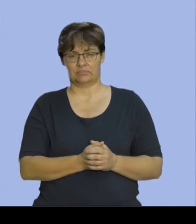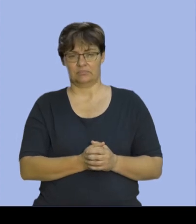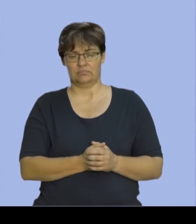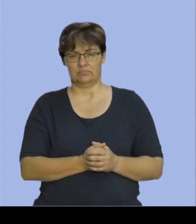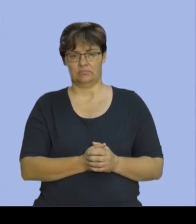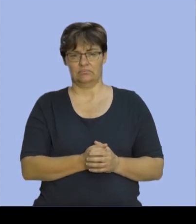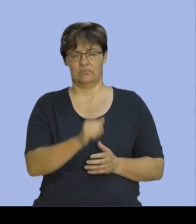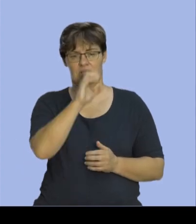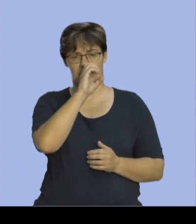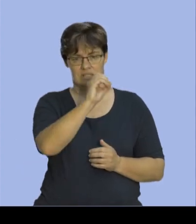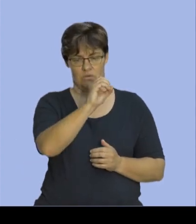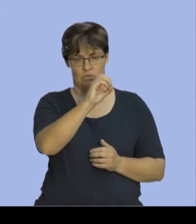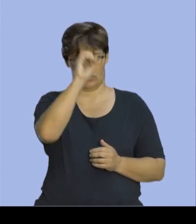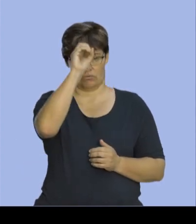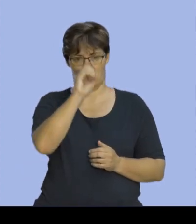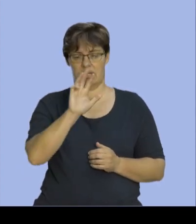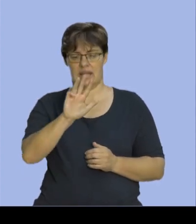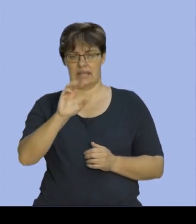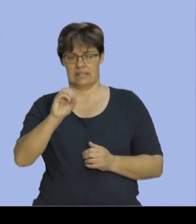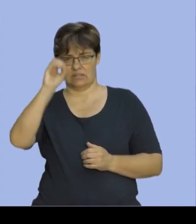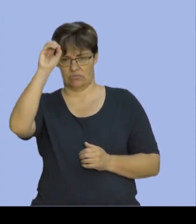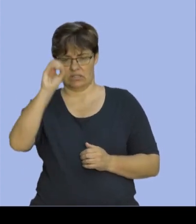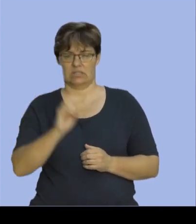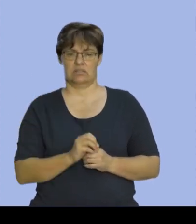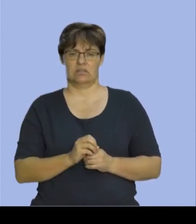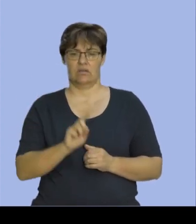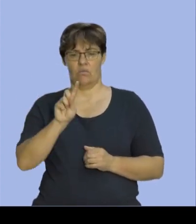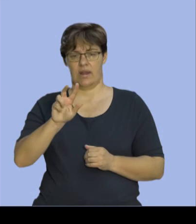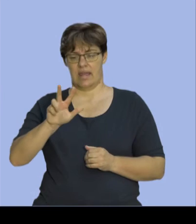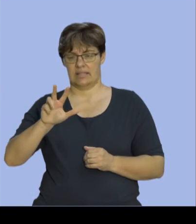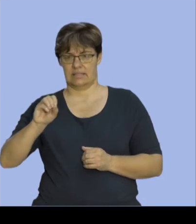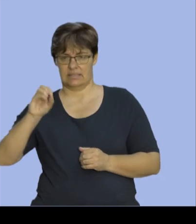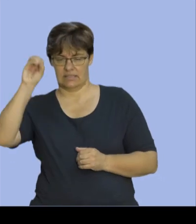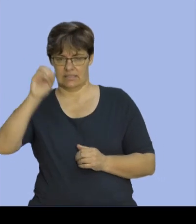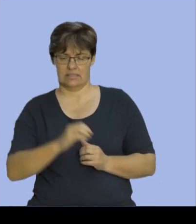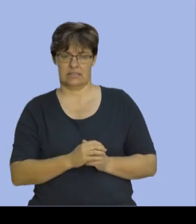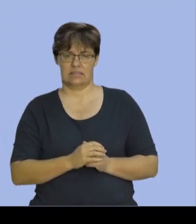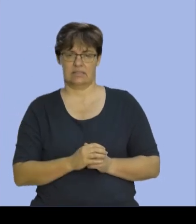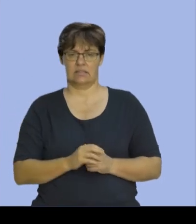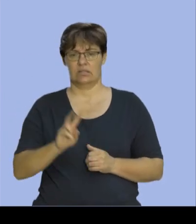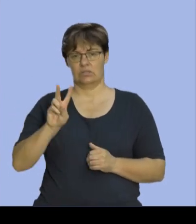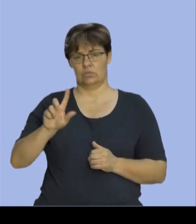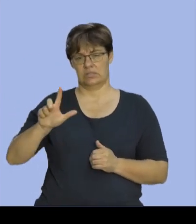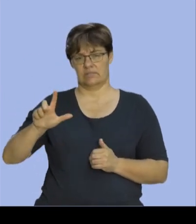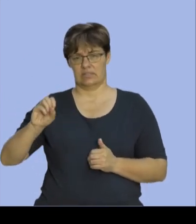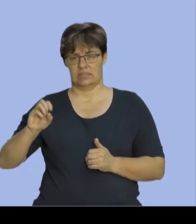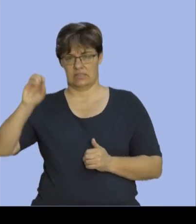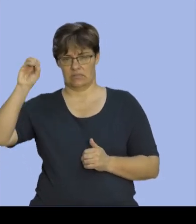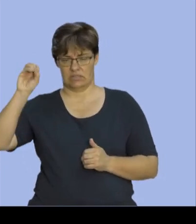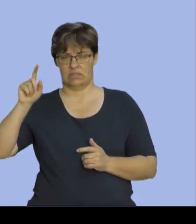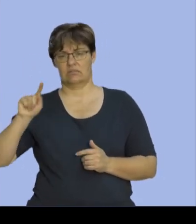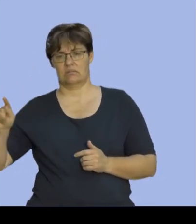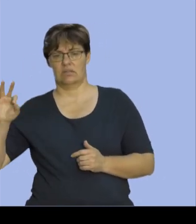instance. Then you can use 0 degrees, you can use 90 degrees, you can use 180